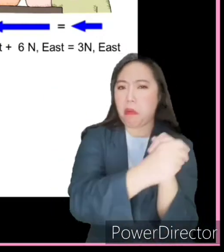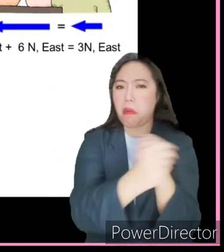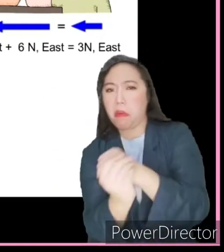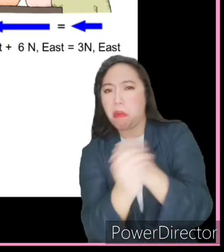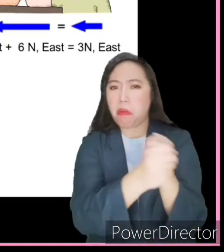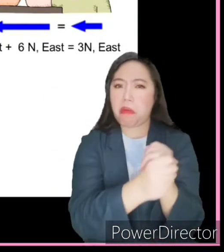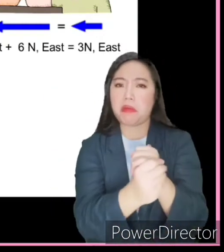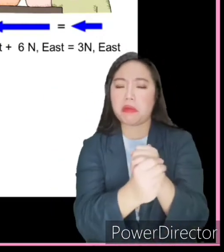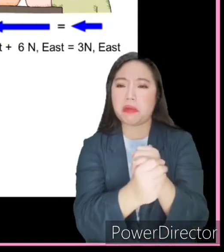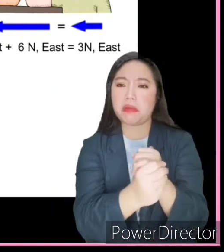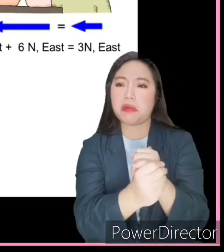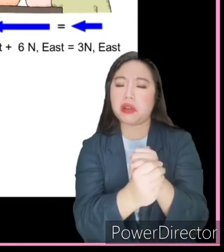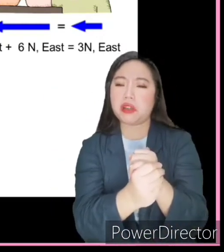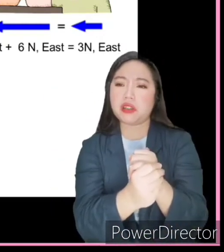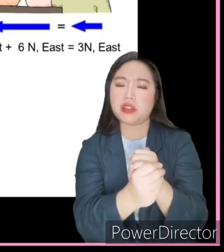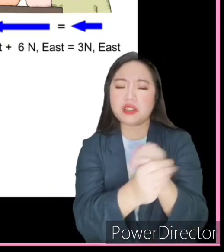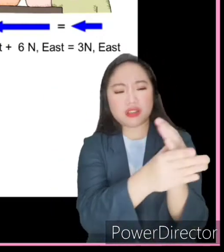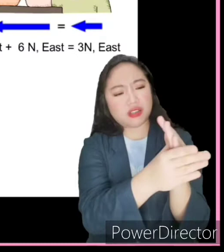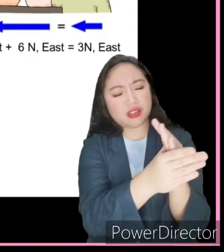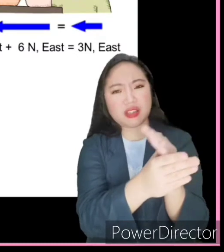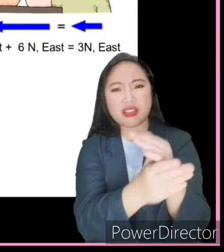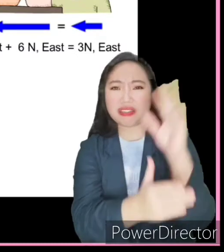is going right.